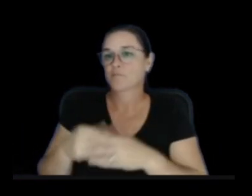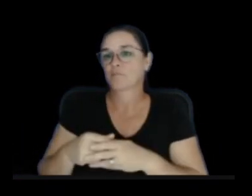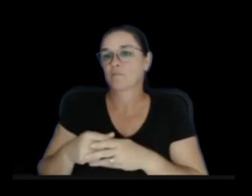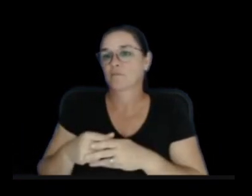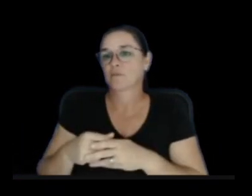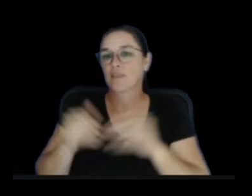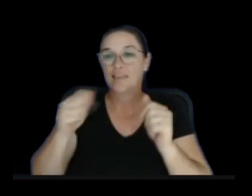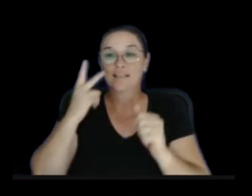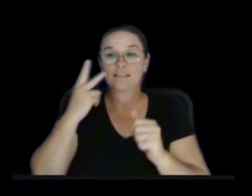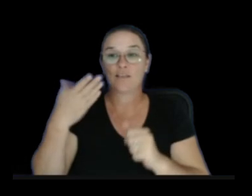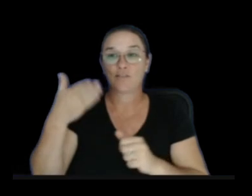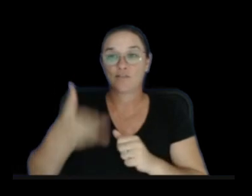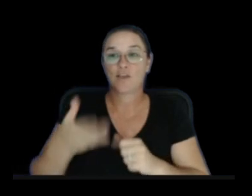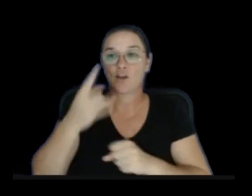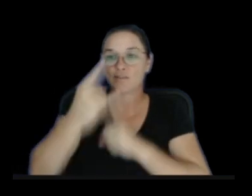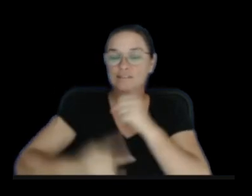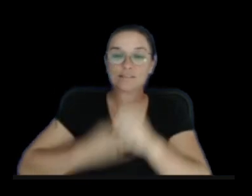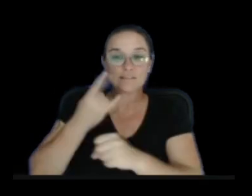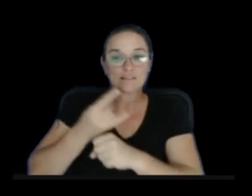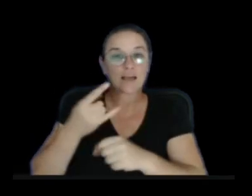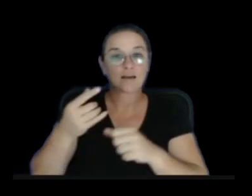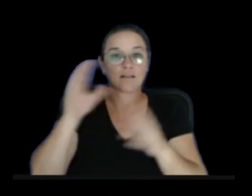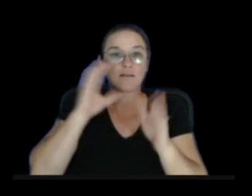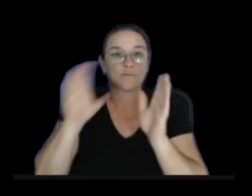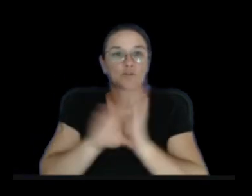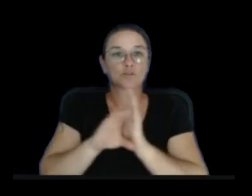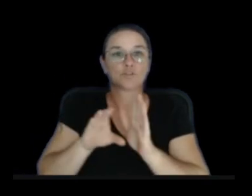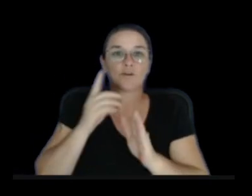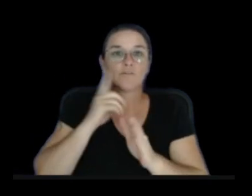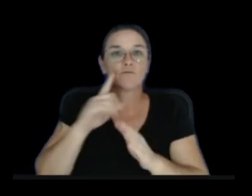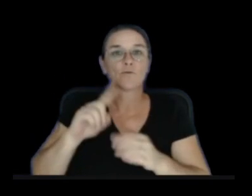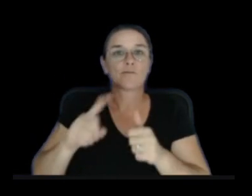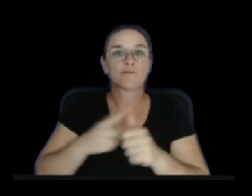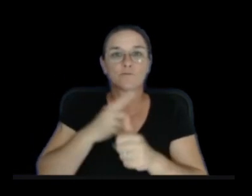radar image that covers the first 2 weeks of October here.